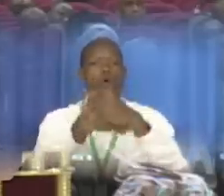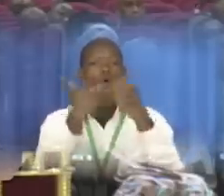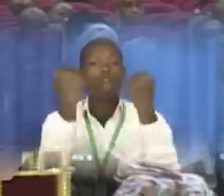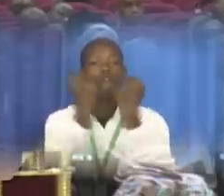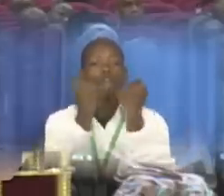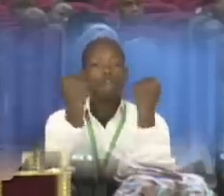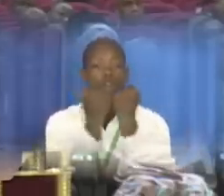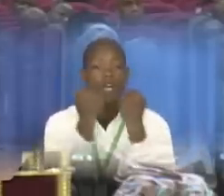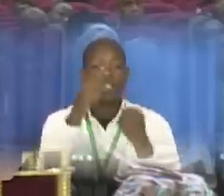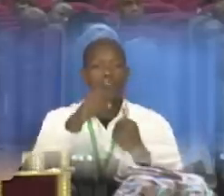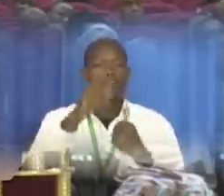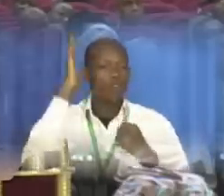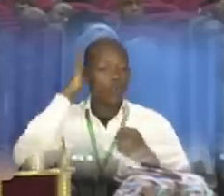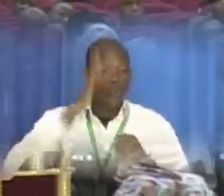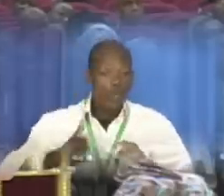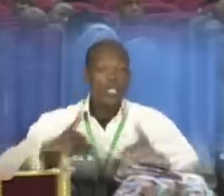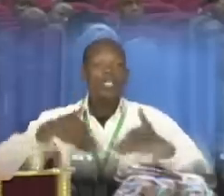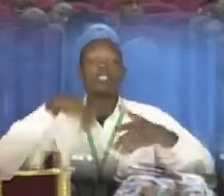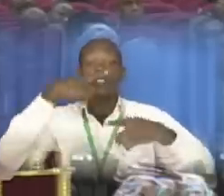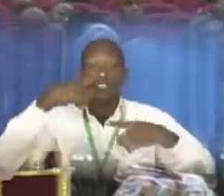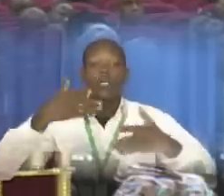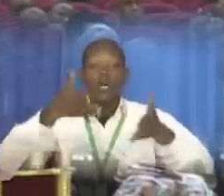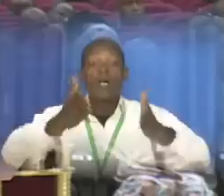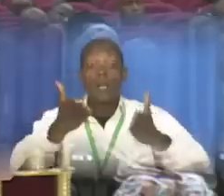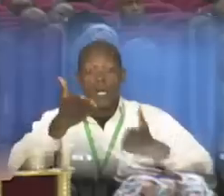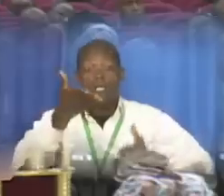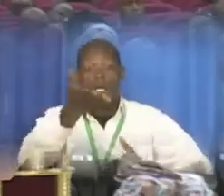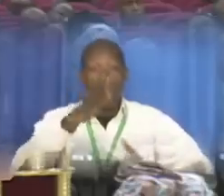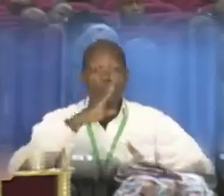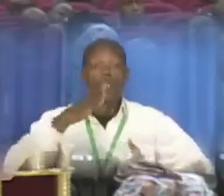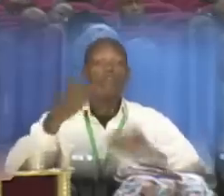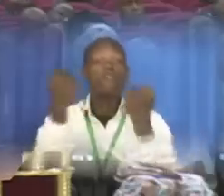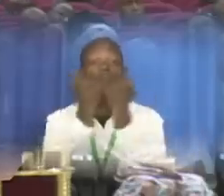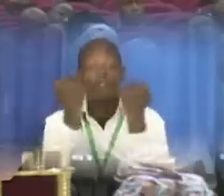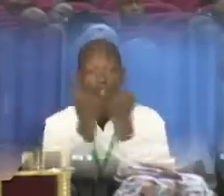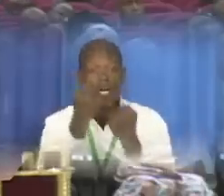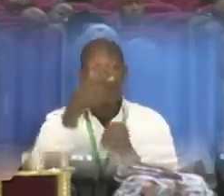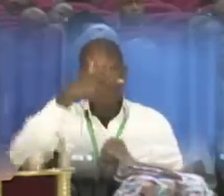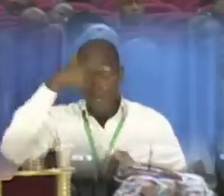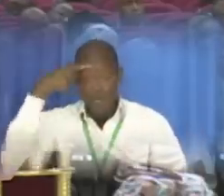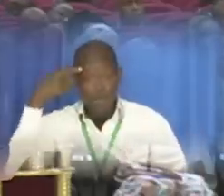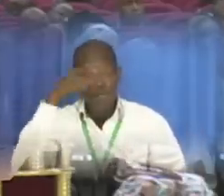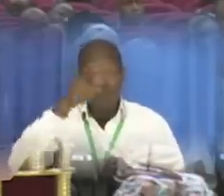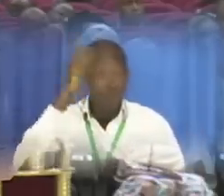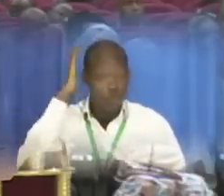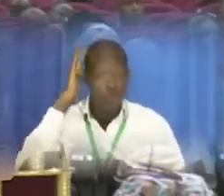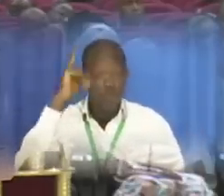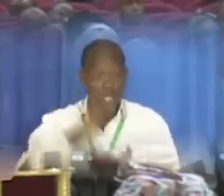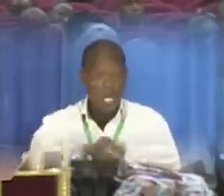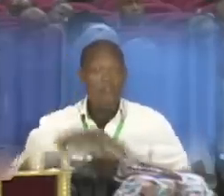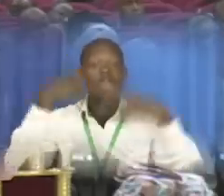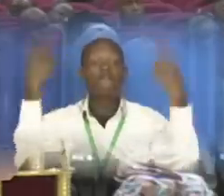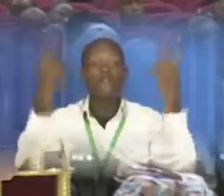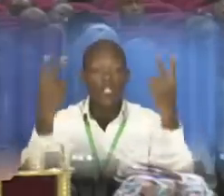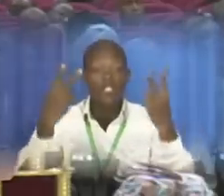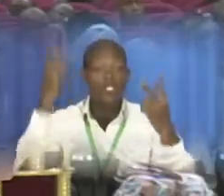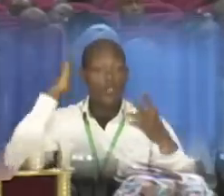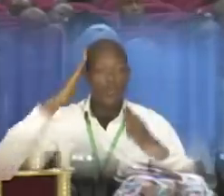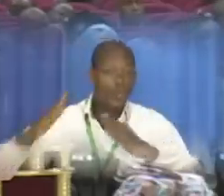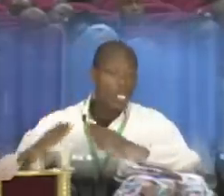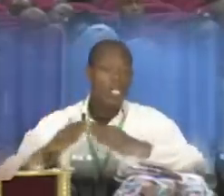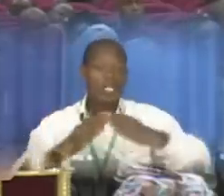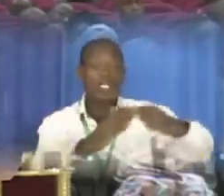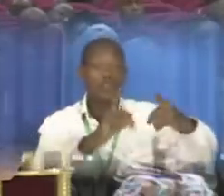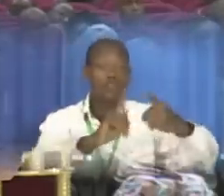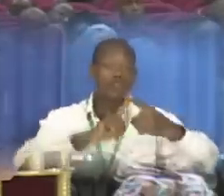every fight will lead to a victory. Victory will lead to prosperity. And so you keep on saying, let